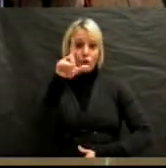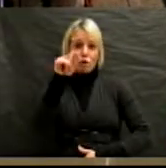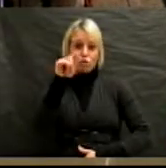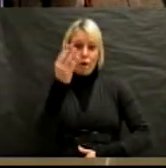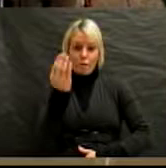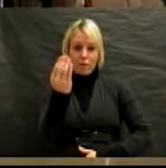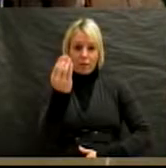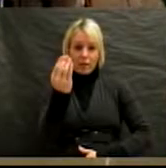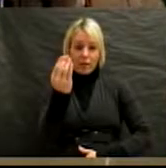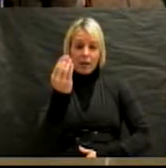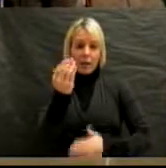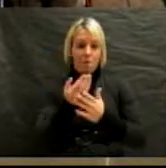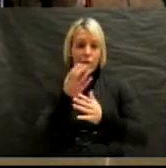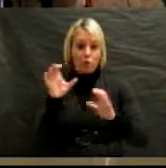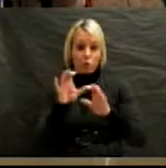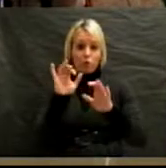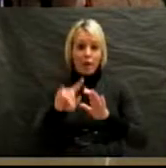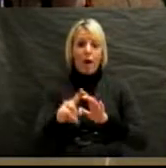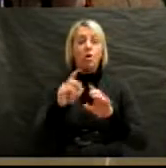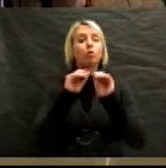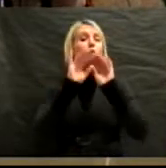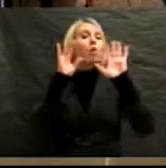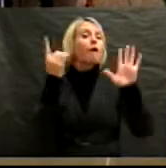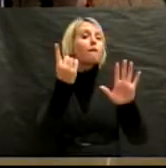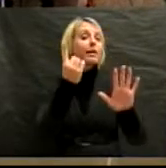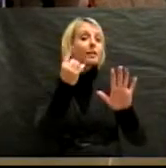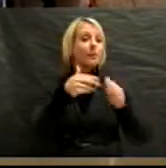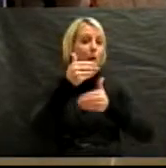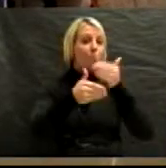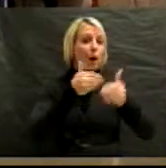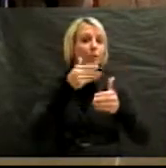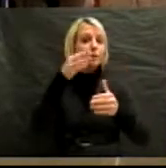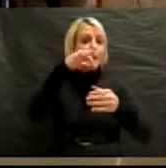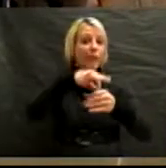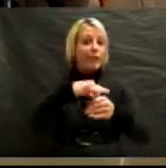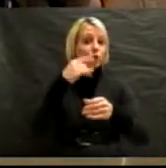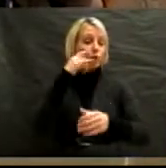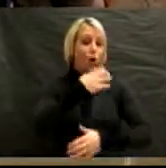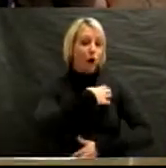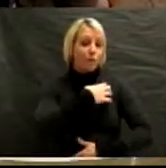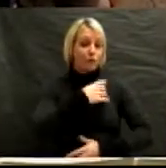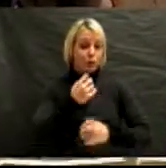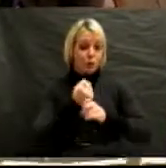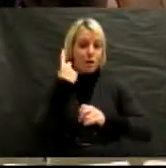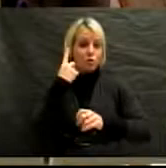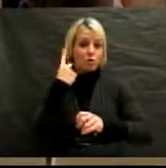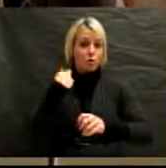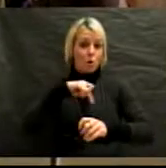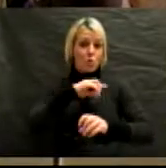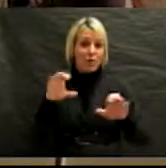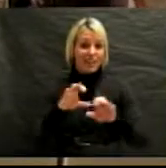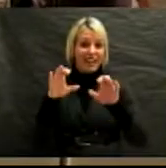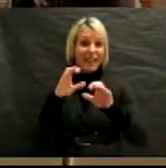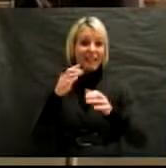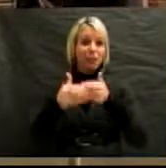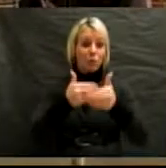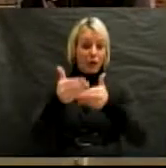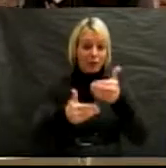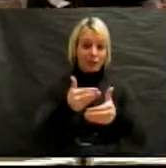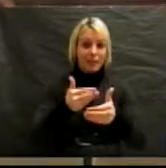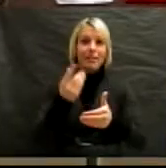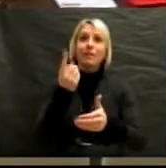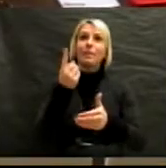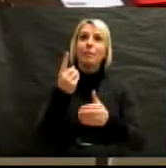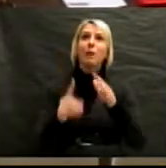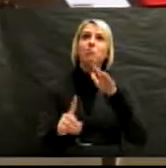some things about process about election of officers. Last year when we did this, some questions came up about the process we used, so I want to make note of those as